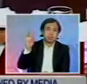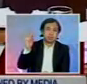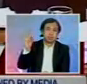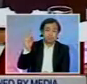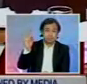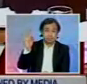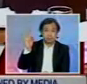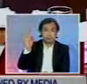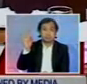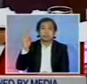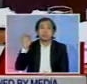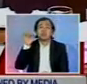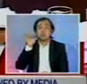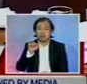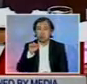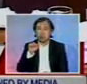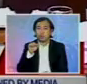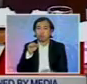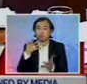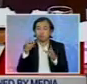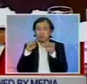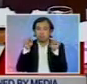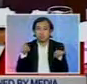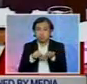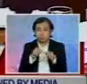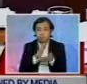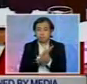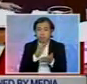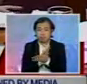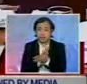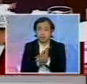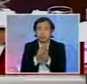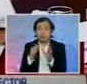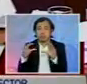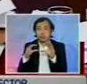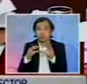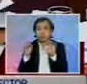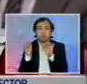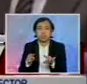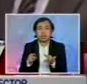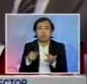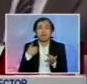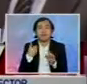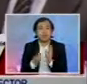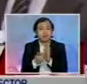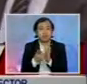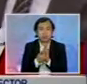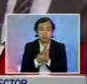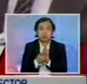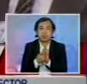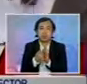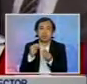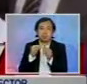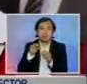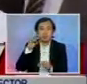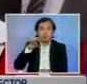N-327732/TZAS169. This deed of absolute sale is documented as document number 77, page